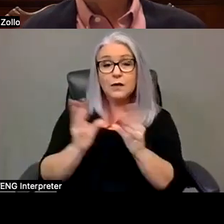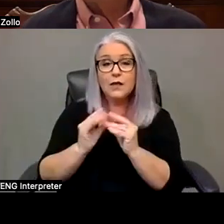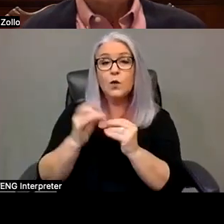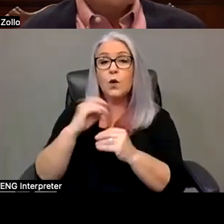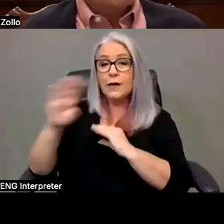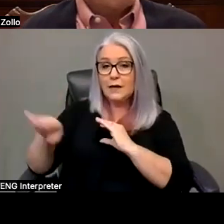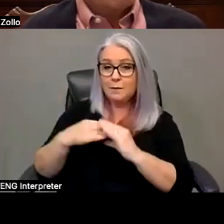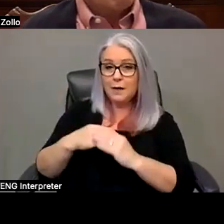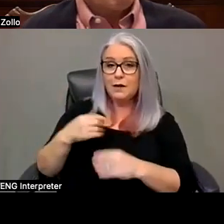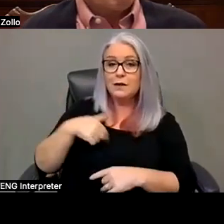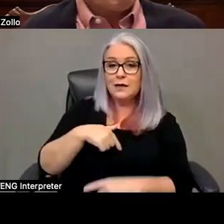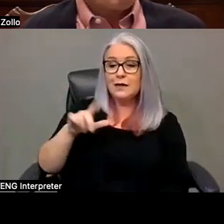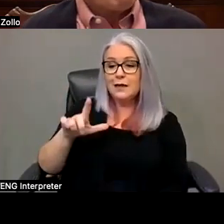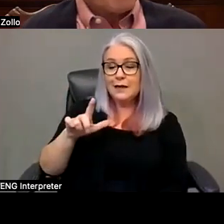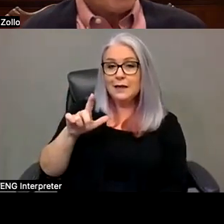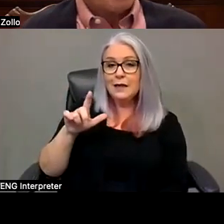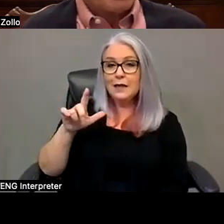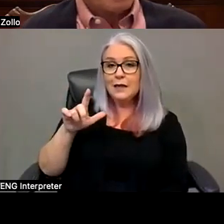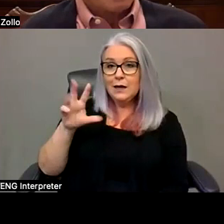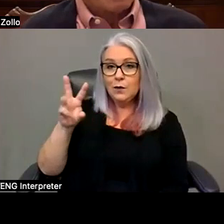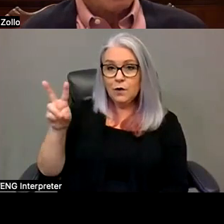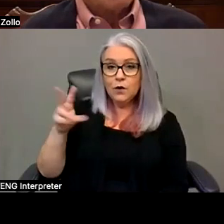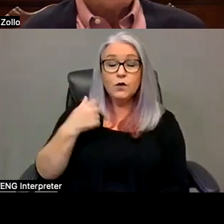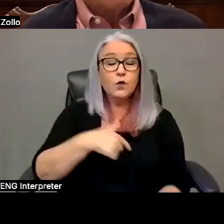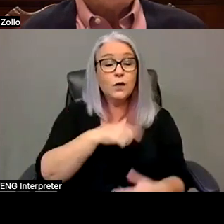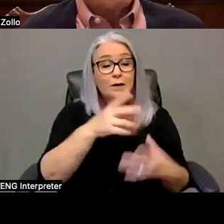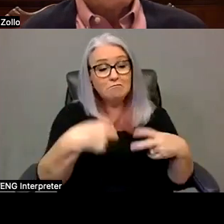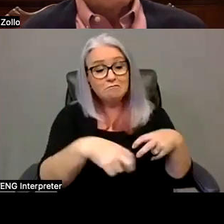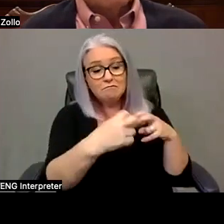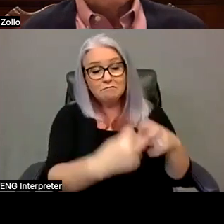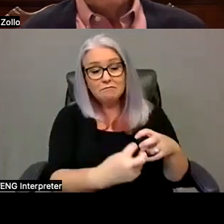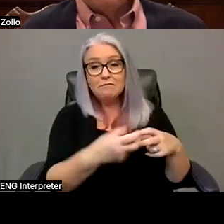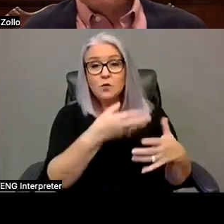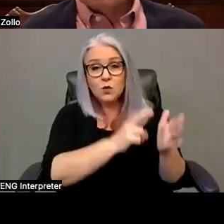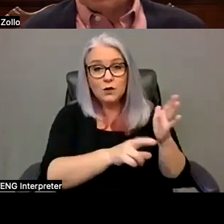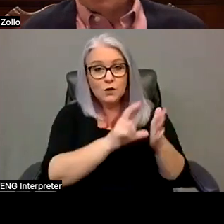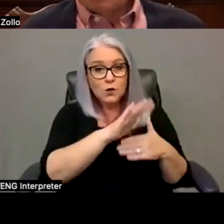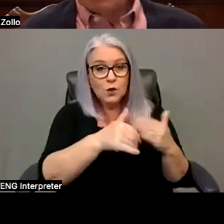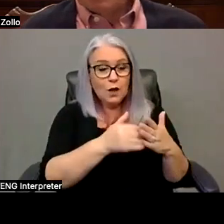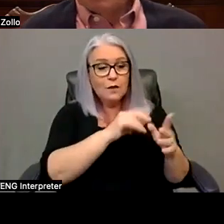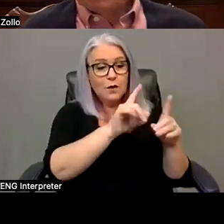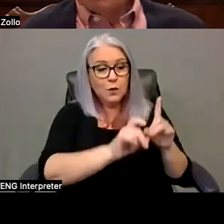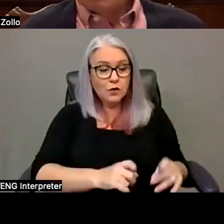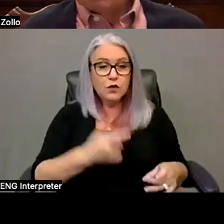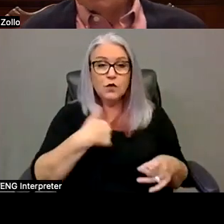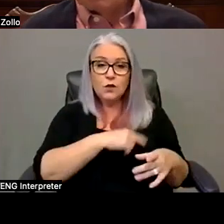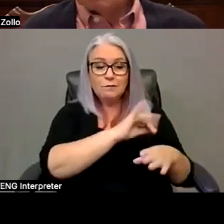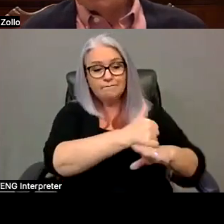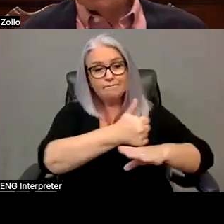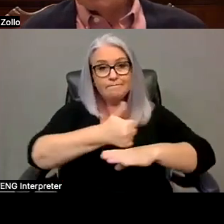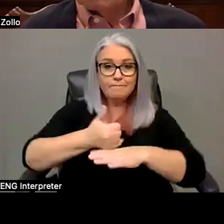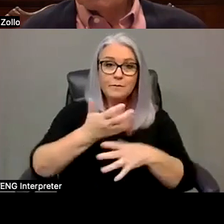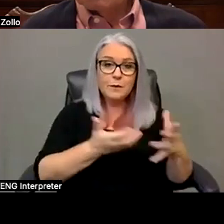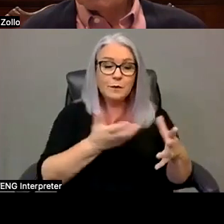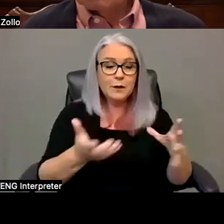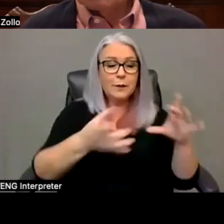league. A committee of league members met to review the questions. Our role was to organize them and in some cases combine questions